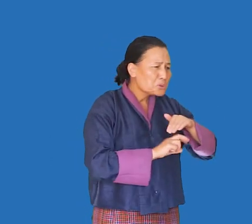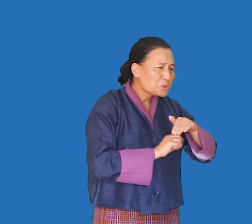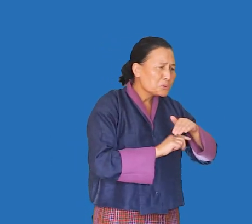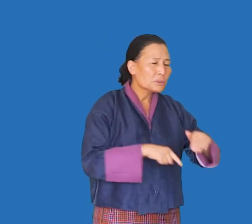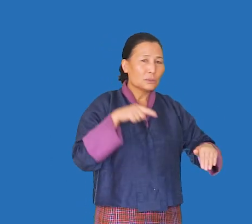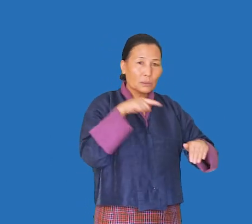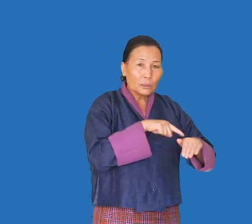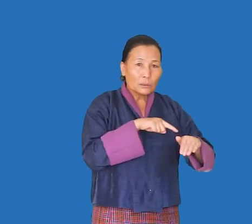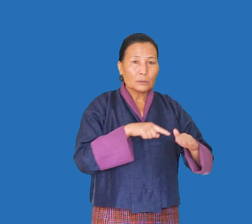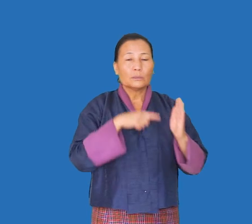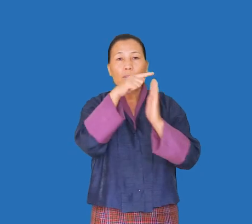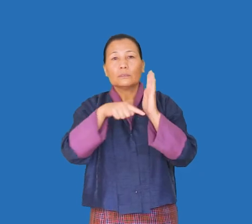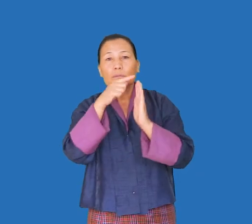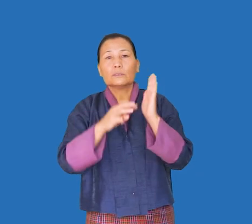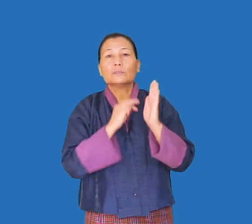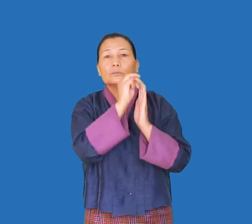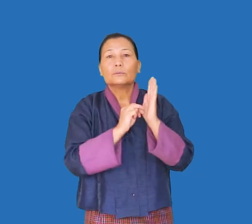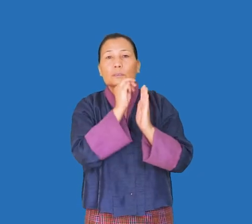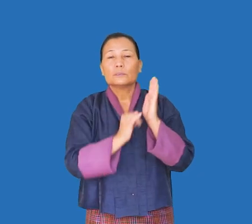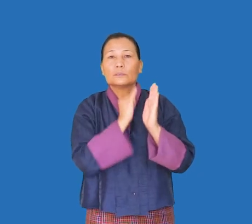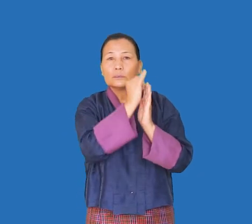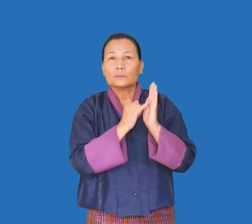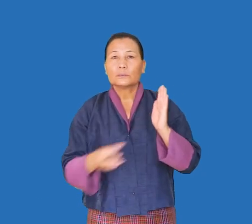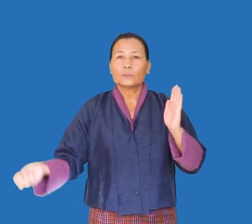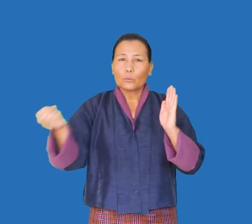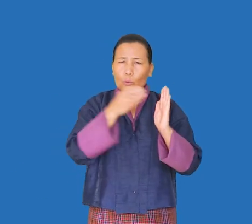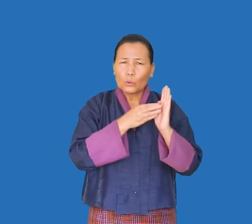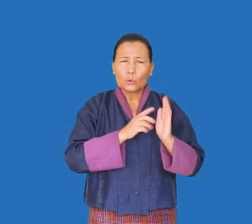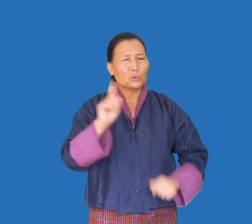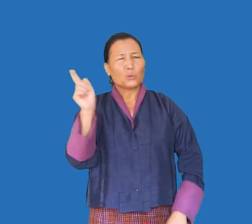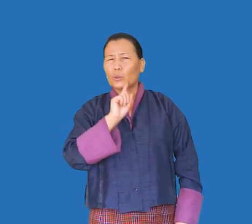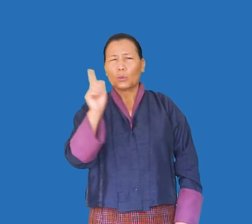Never disclose any material that is confidential.